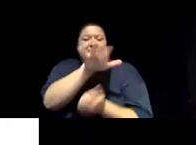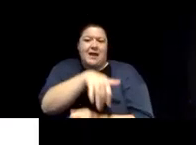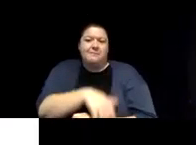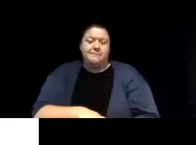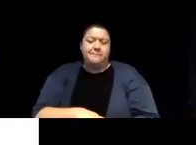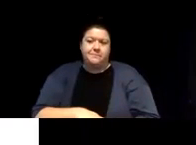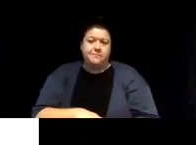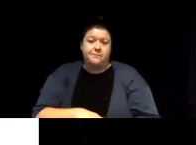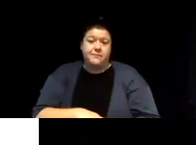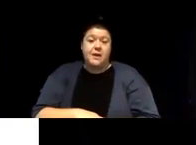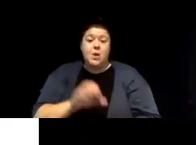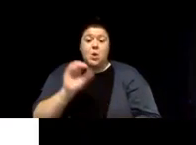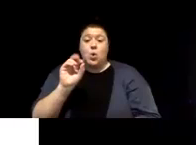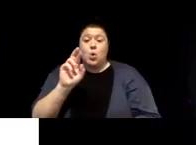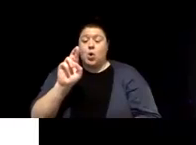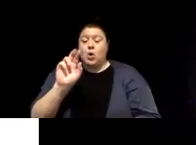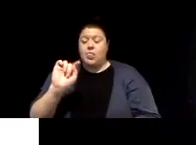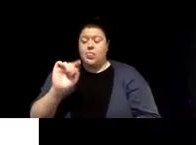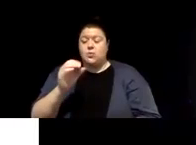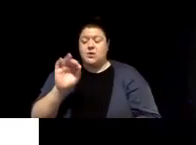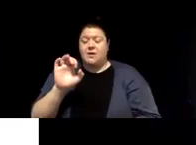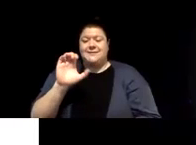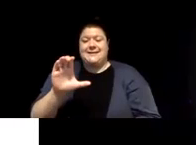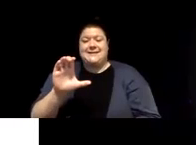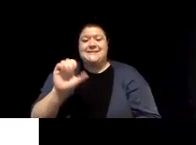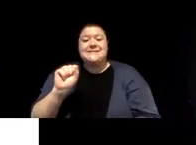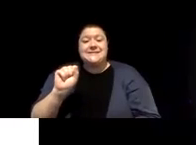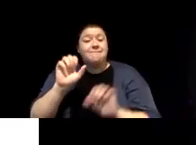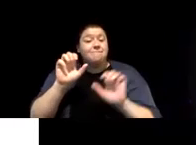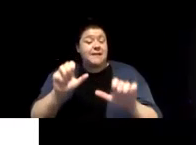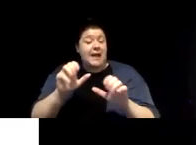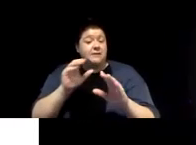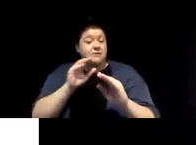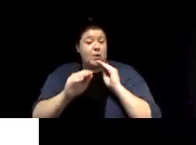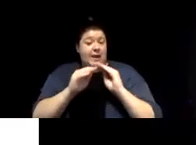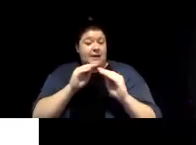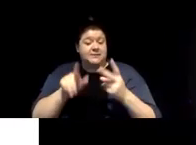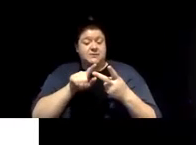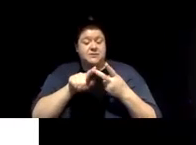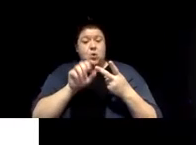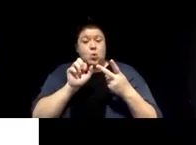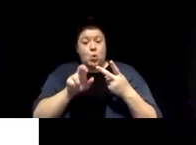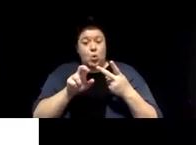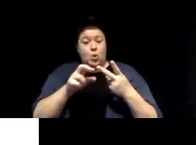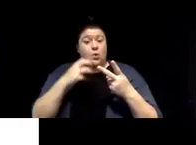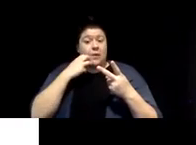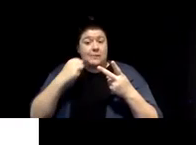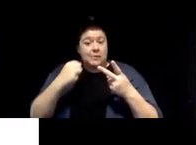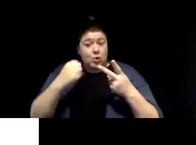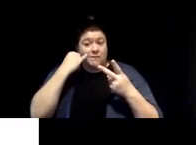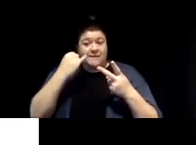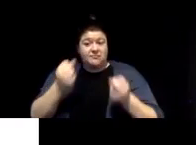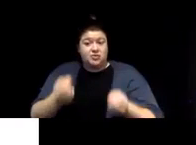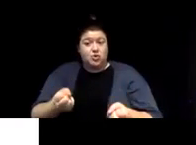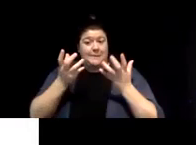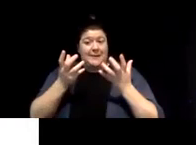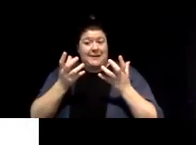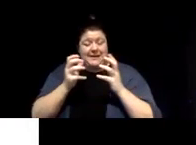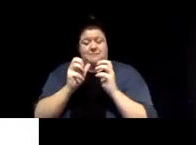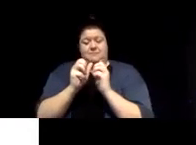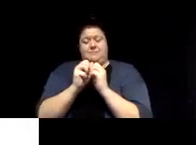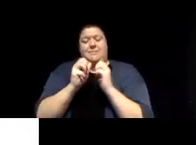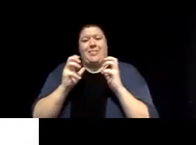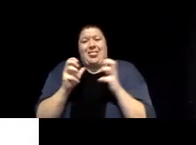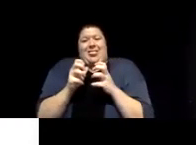through orthodontics, or if the teeth are too crowded, then they would remove some of the